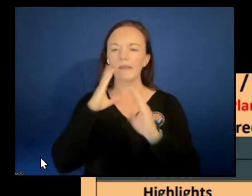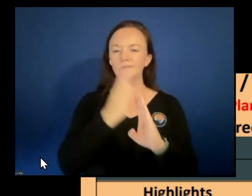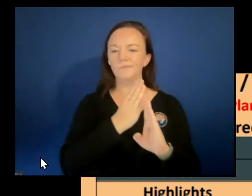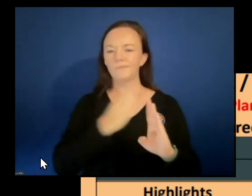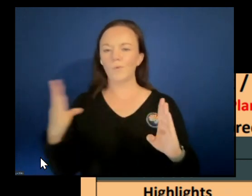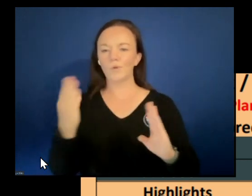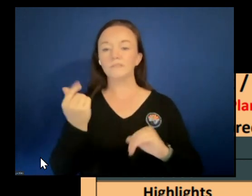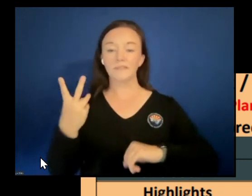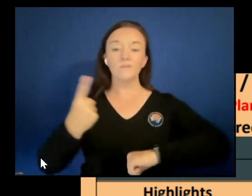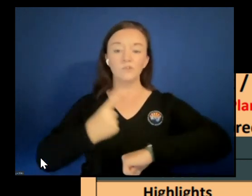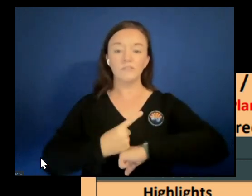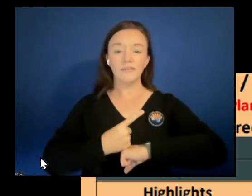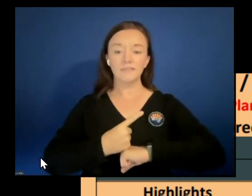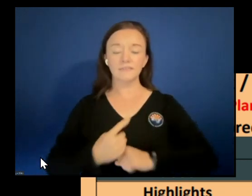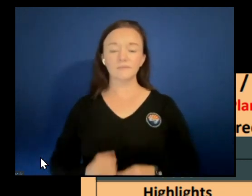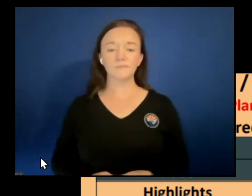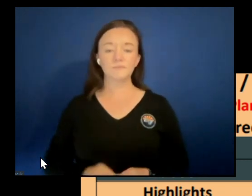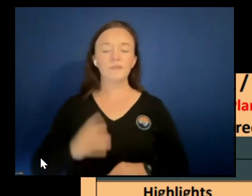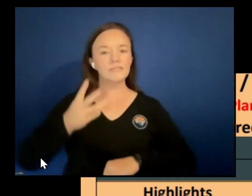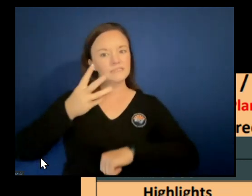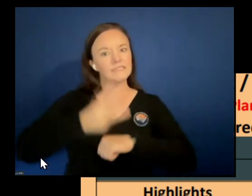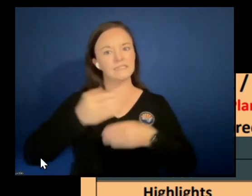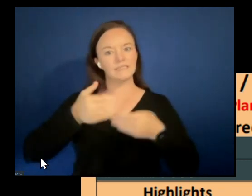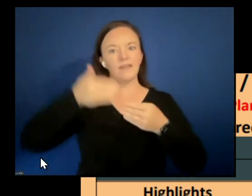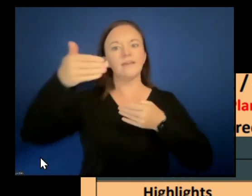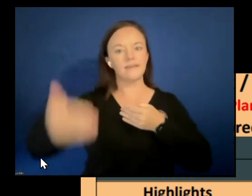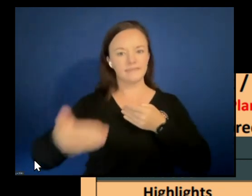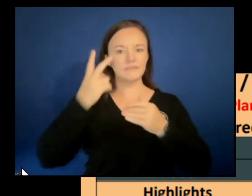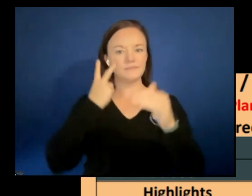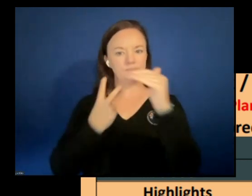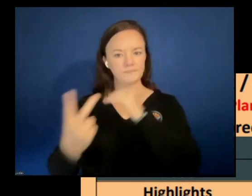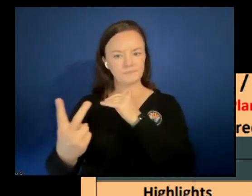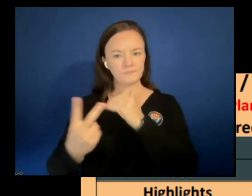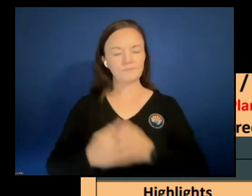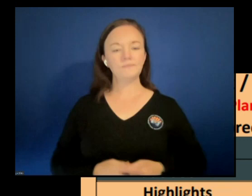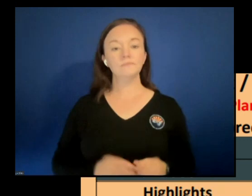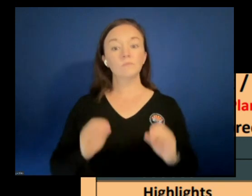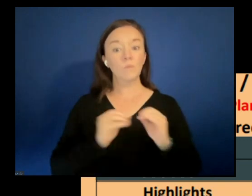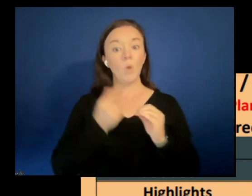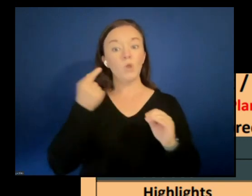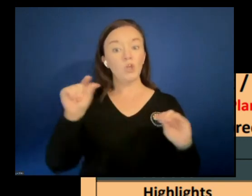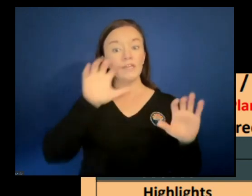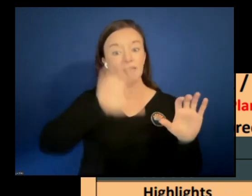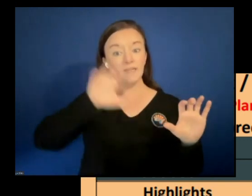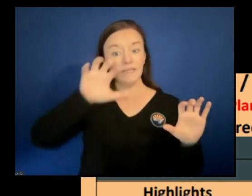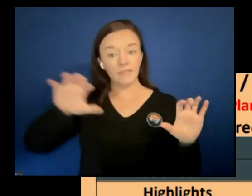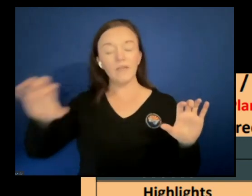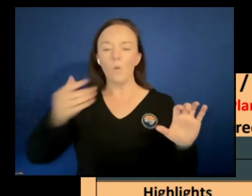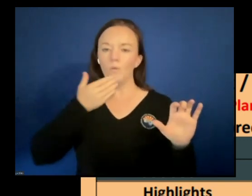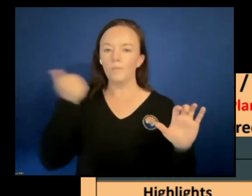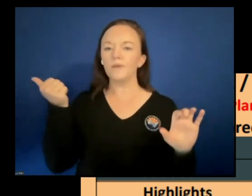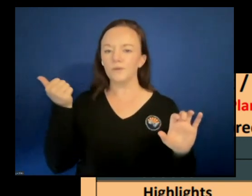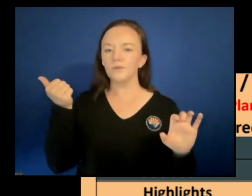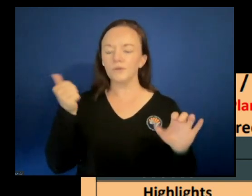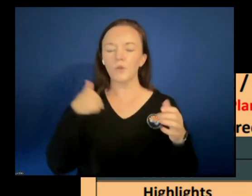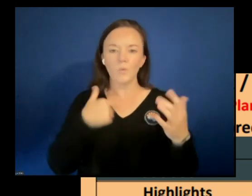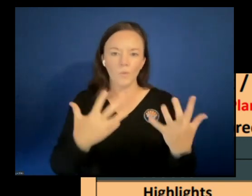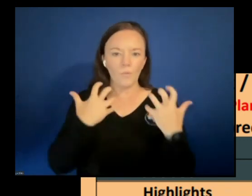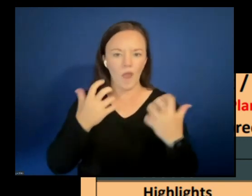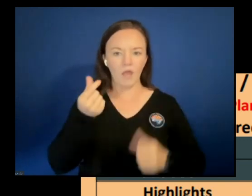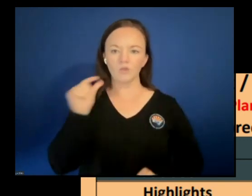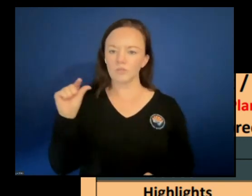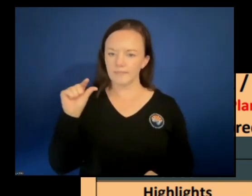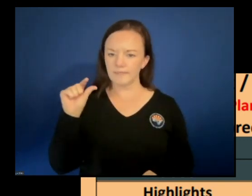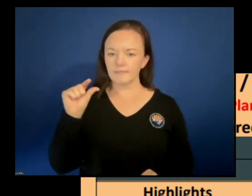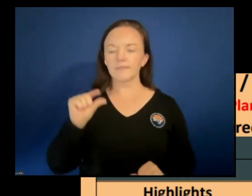days, 6 days out. And the more green you see, the better. That's what we want to see. The conditions for